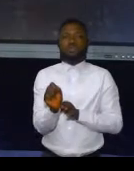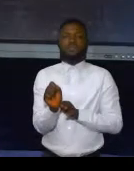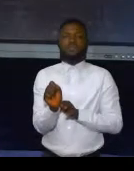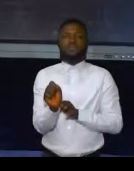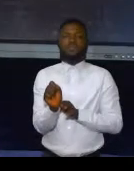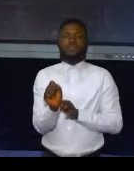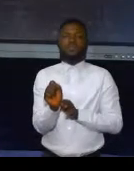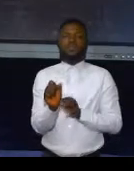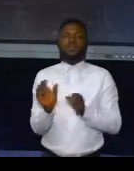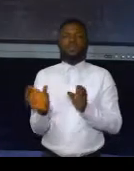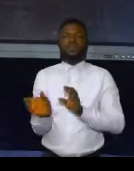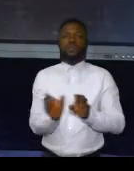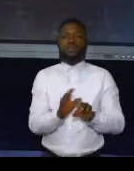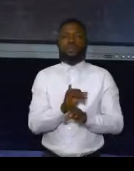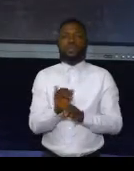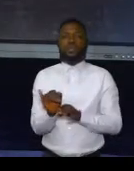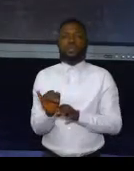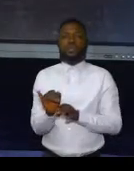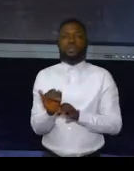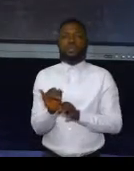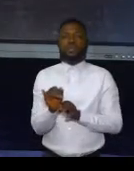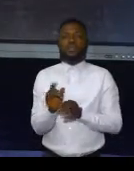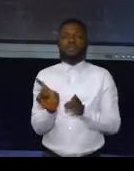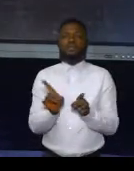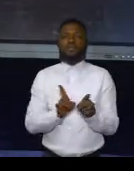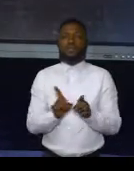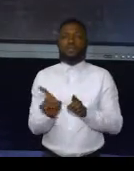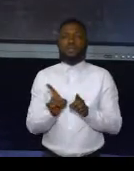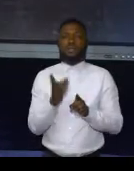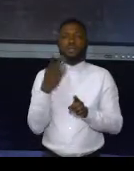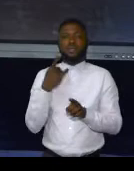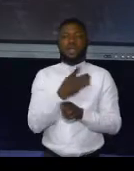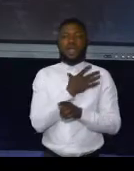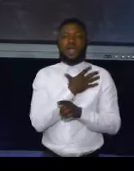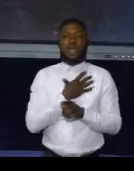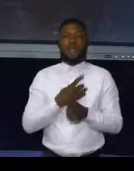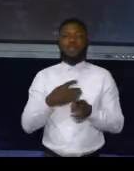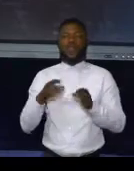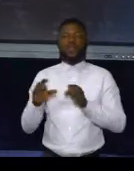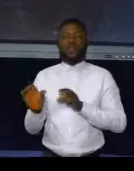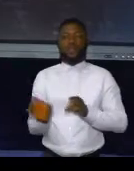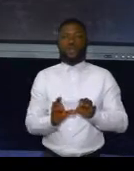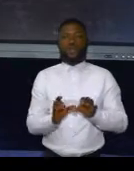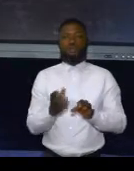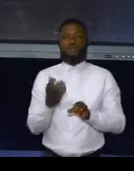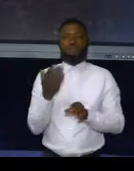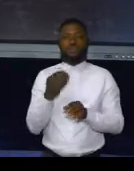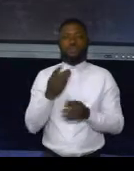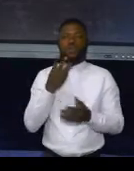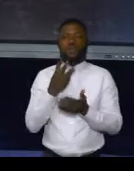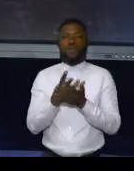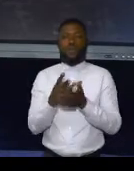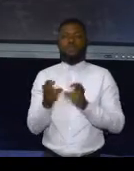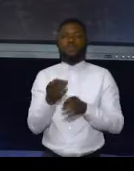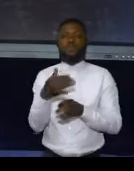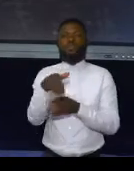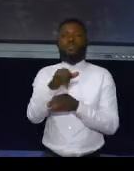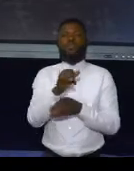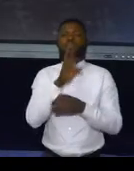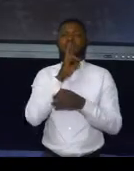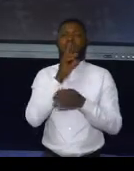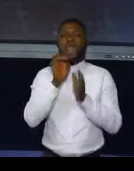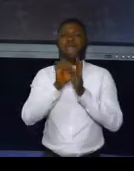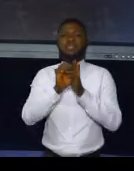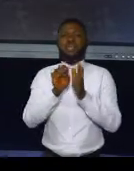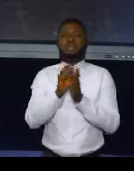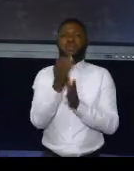does, doing, did, and what? Done. Well done. Those